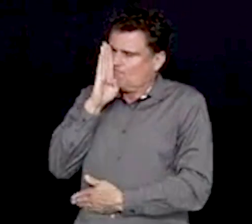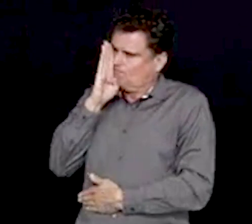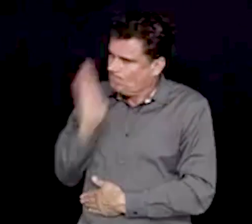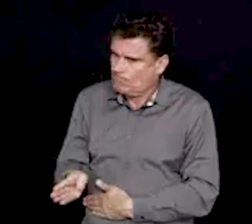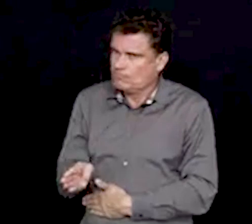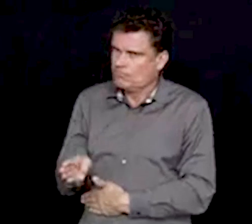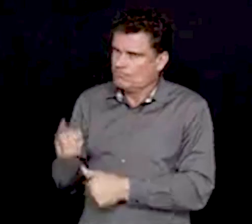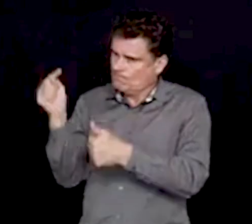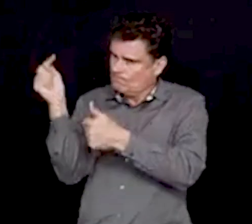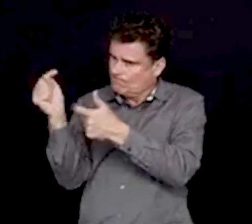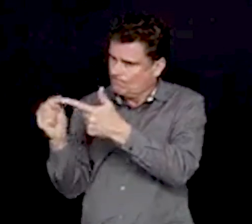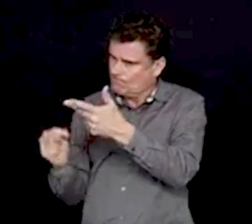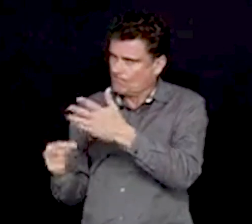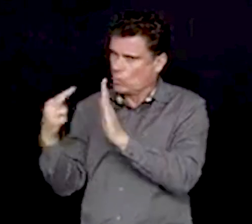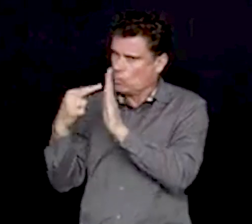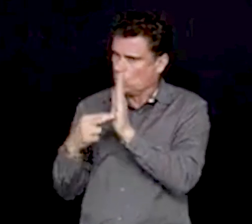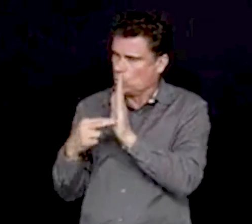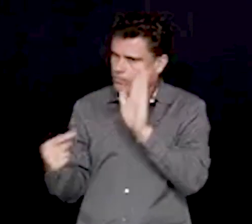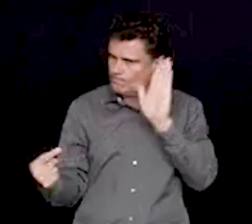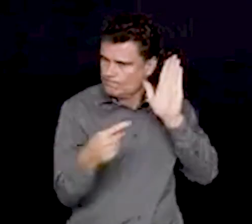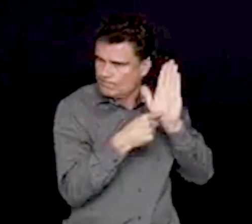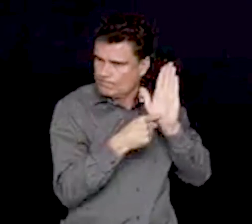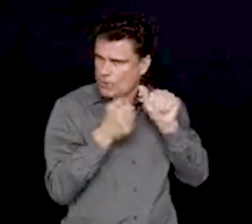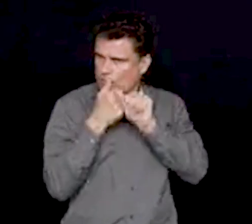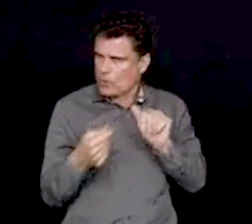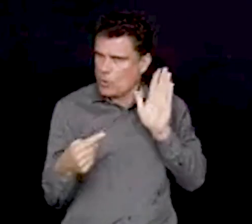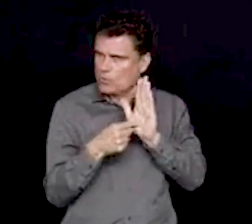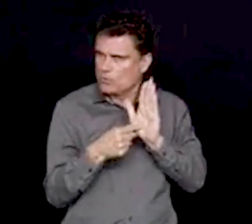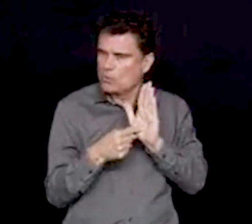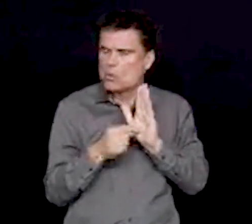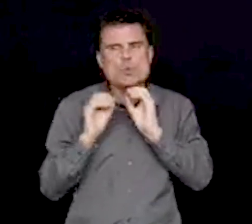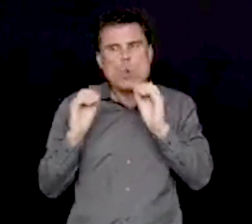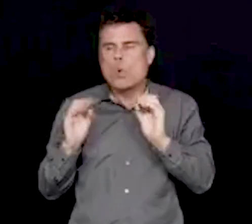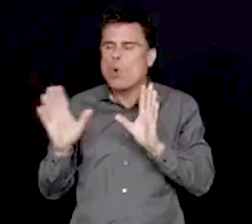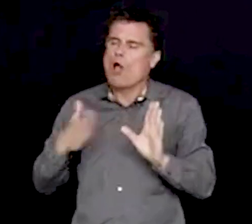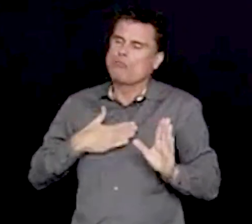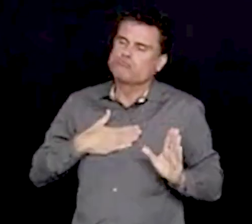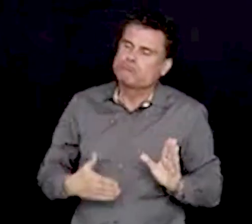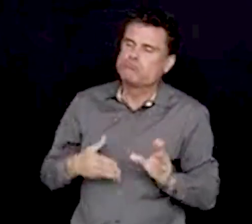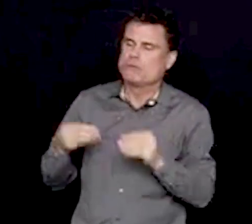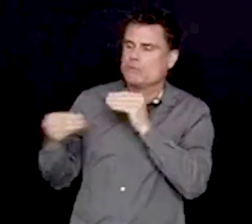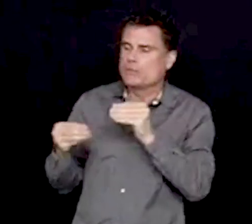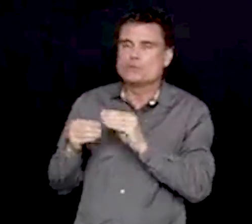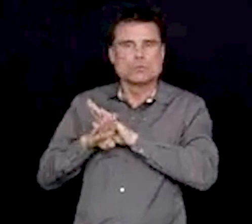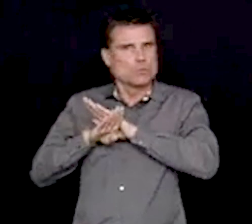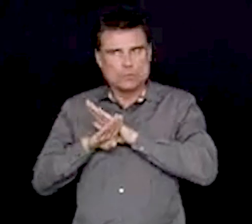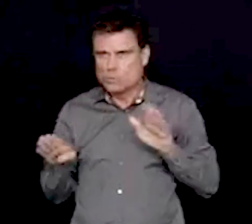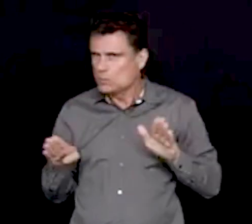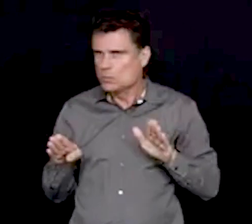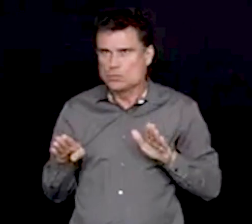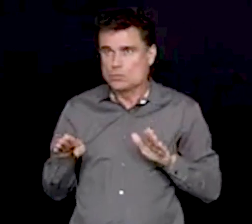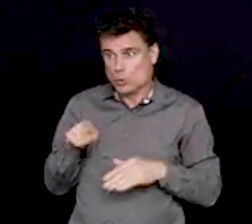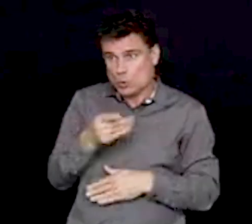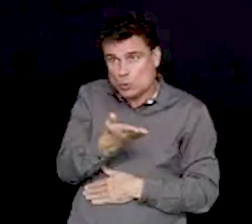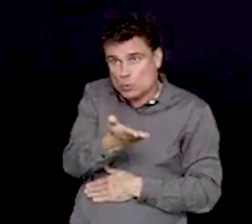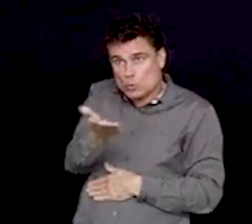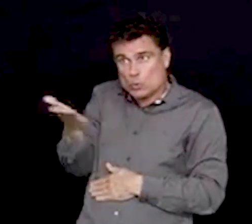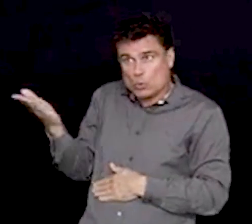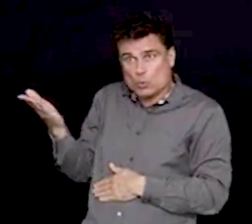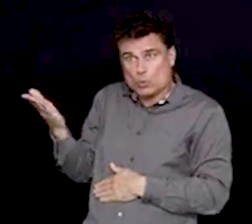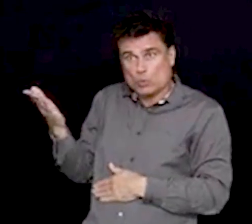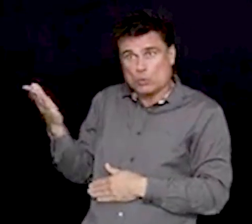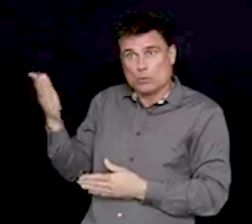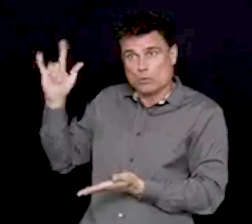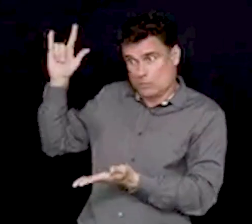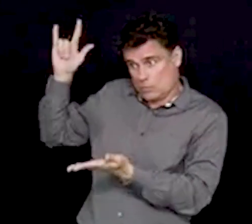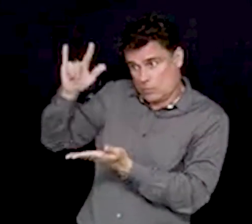crystal clear for people that if you are in quarantine, it means you're a risk for having this disease, and we don't want you to pass it on,